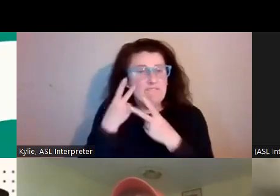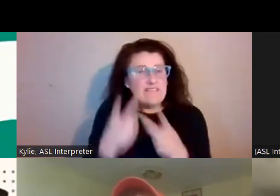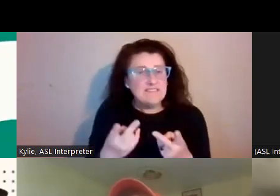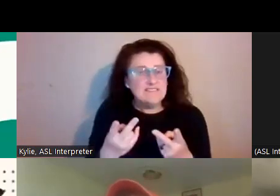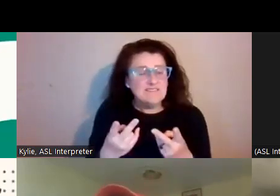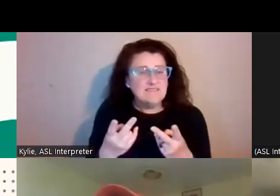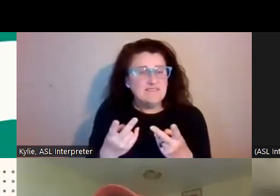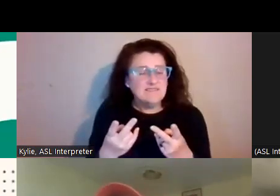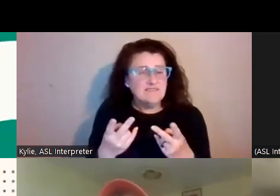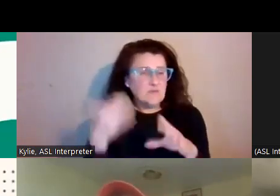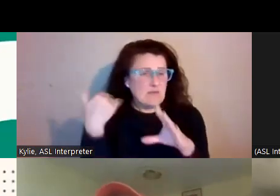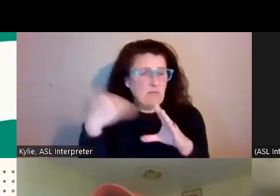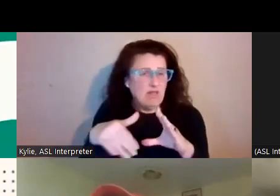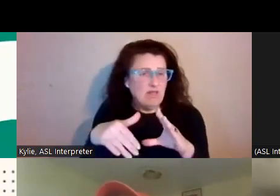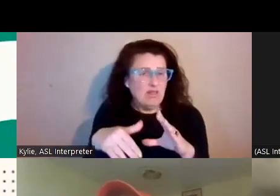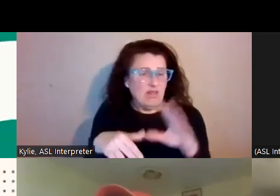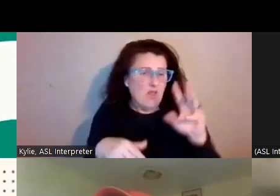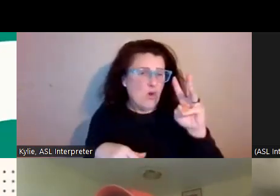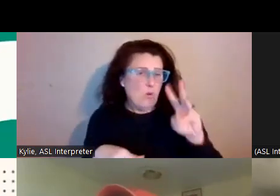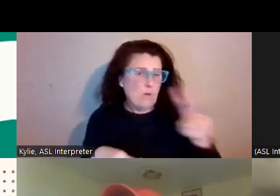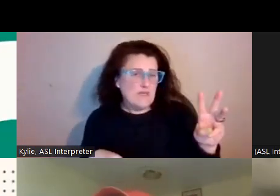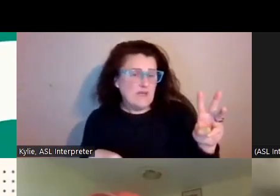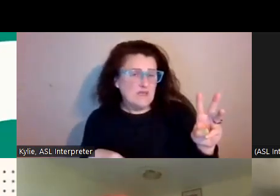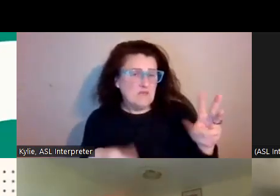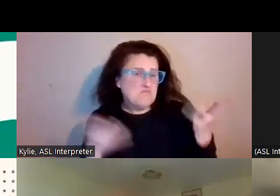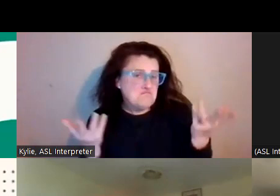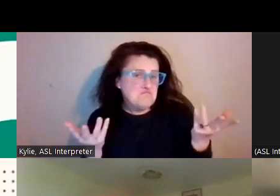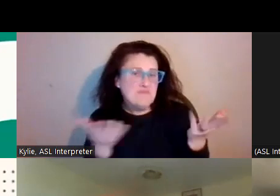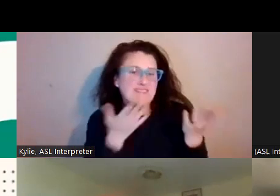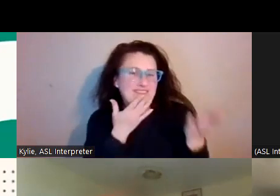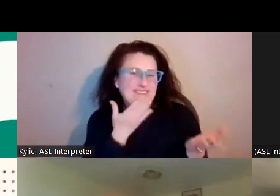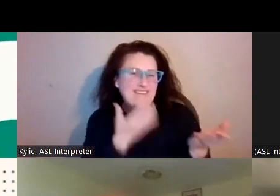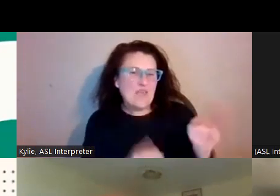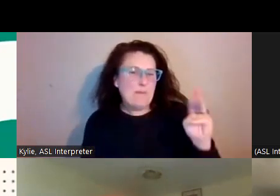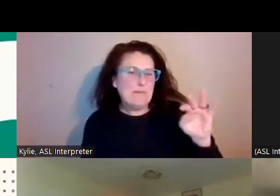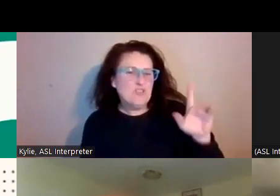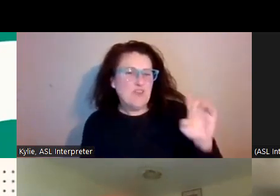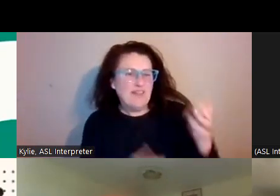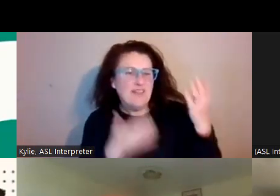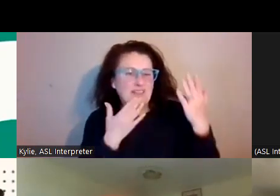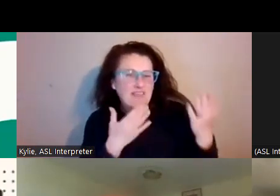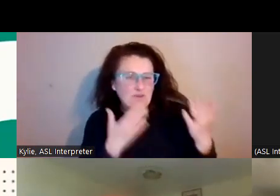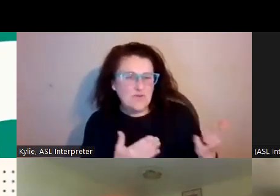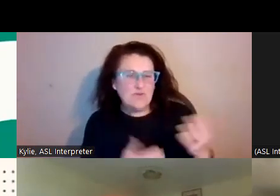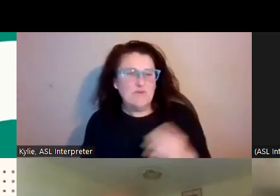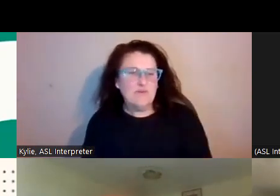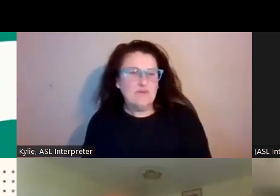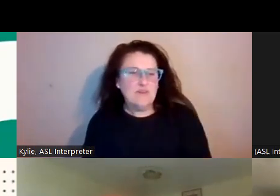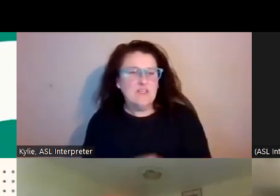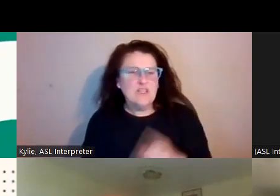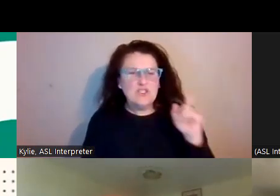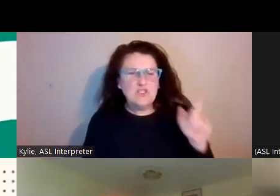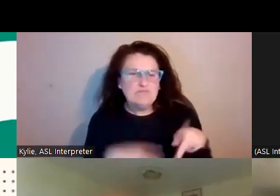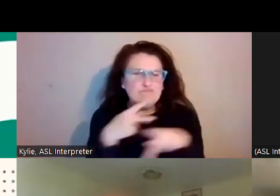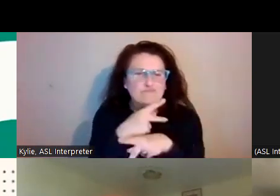fcsn.org, fcsn.org/events. And once again, thank you to Michelle Banks. Michelle is the strategic